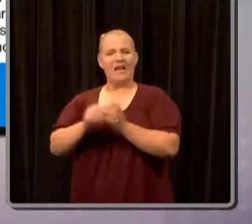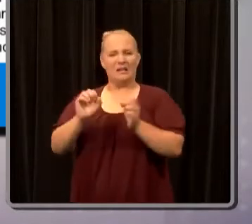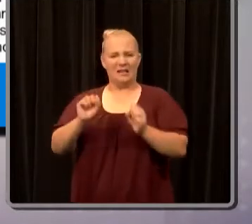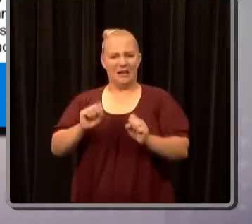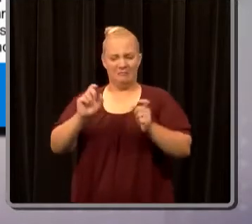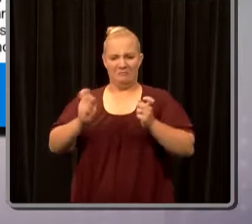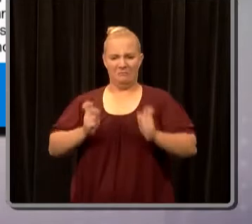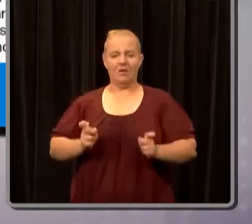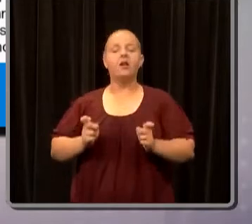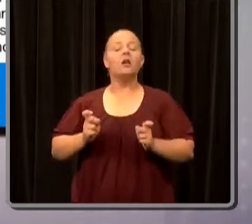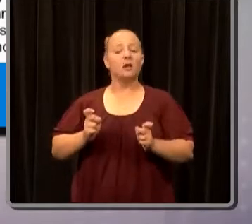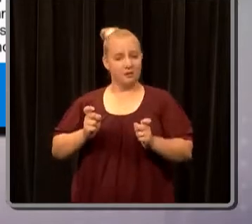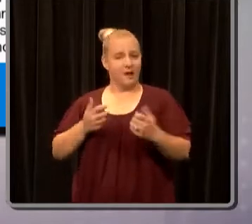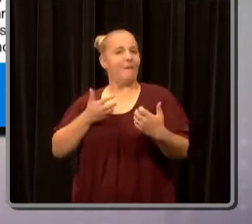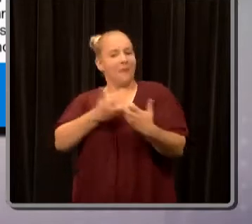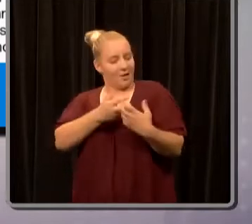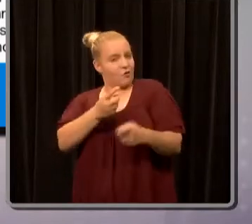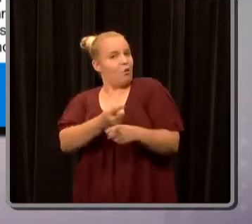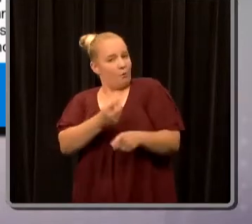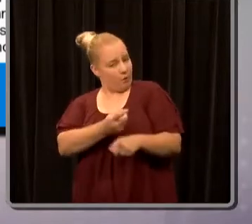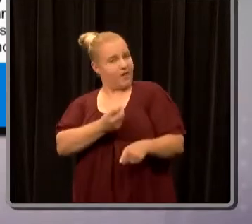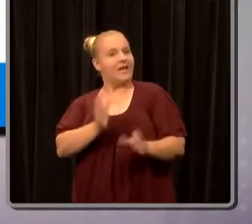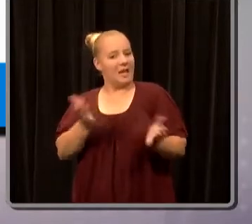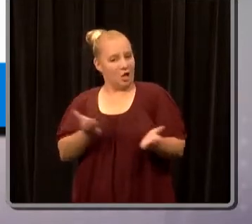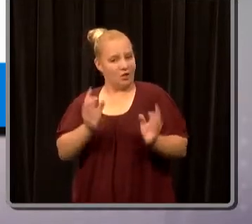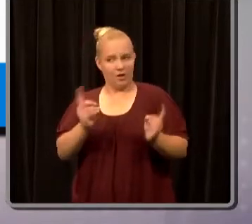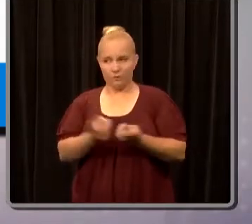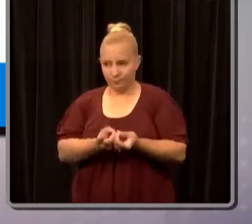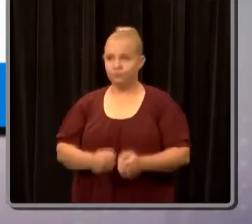can do it how we see fit here in our district.